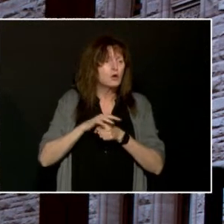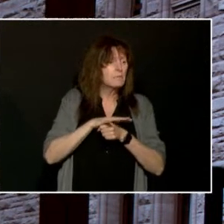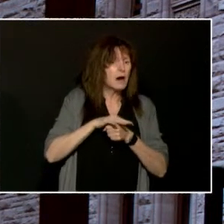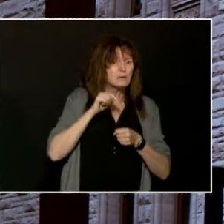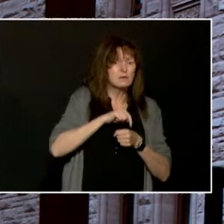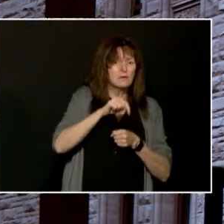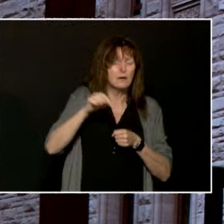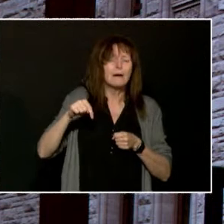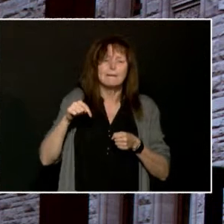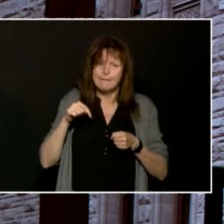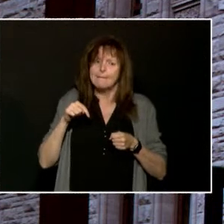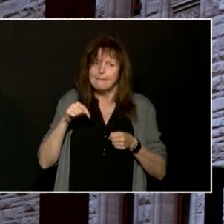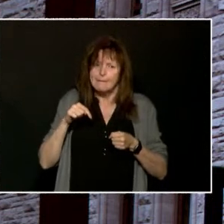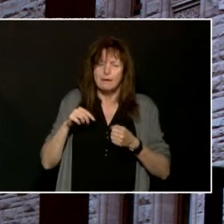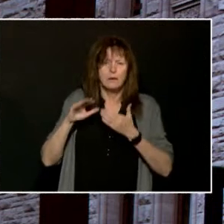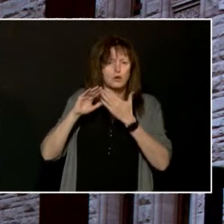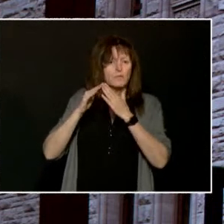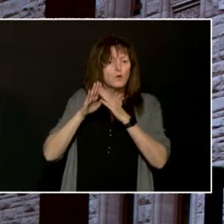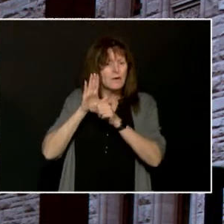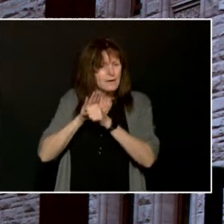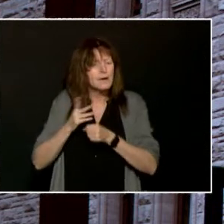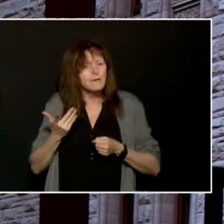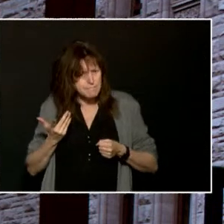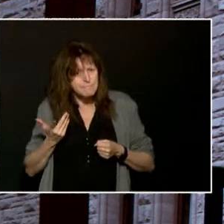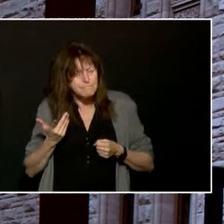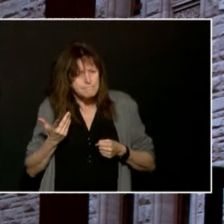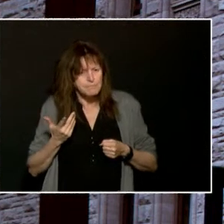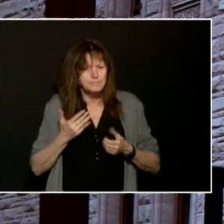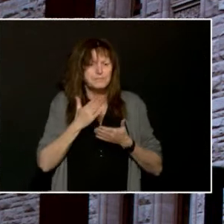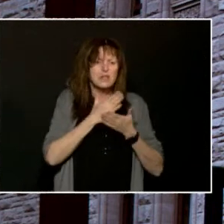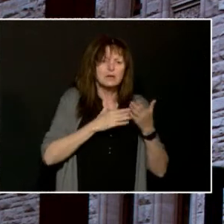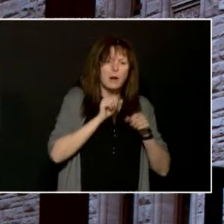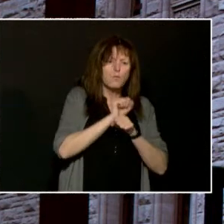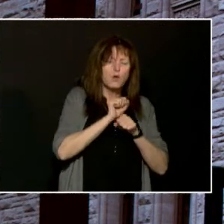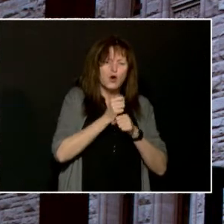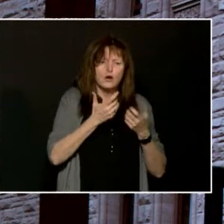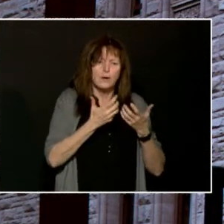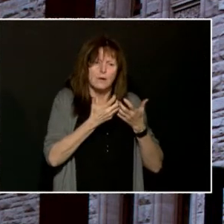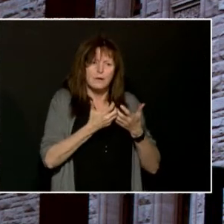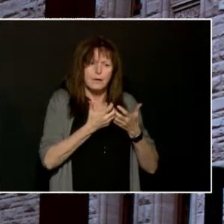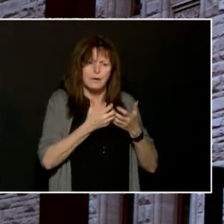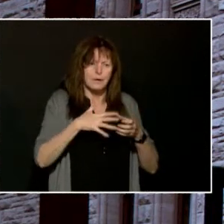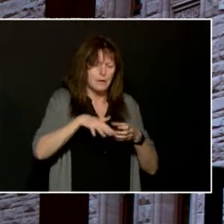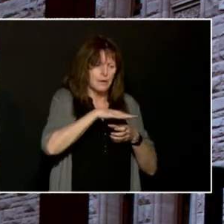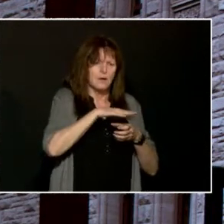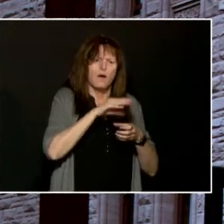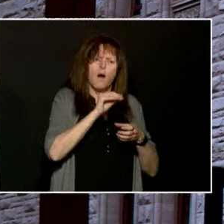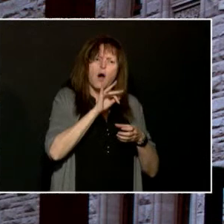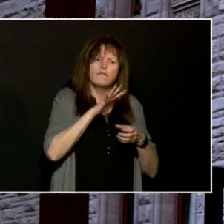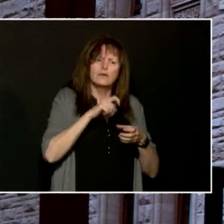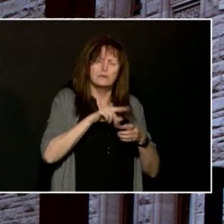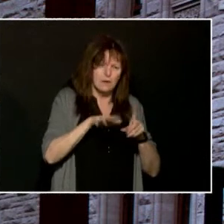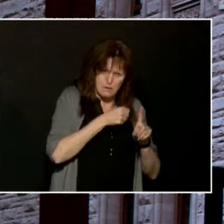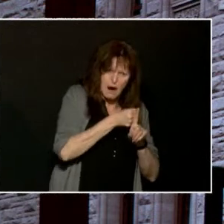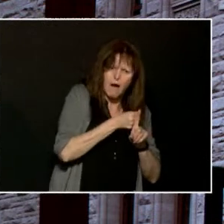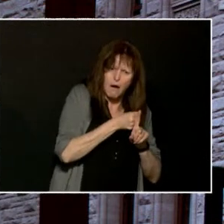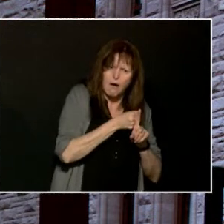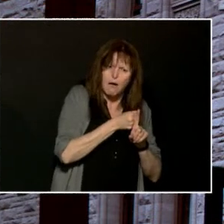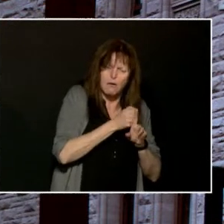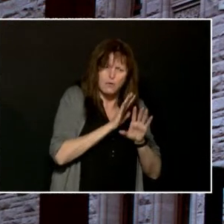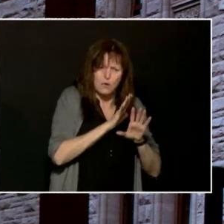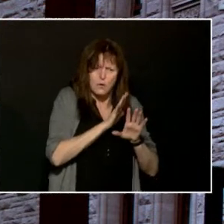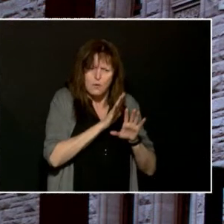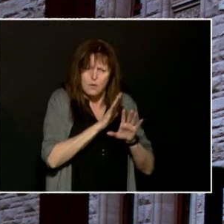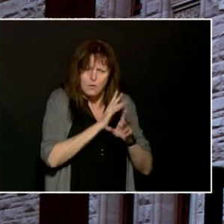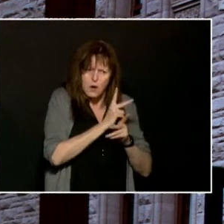that some workplaces have been impacted, but as well as in some places, and this is why a little precaution, you may be in a